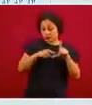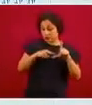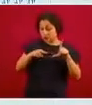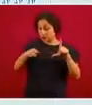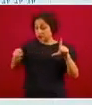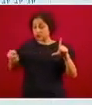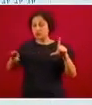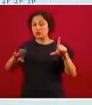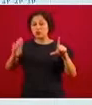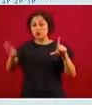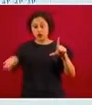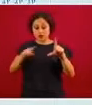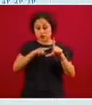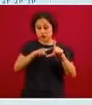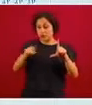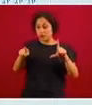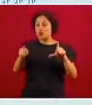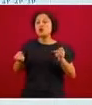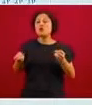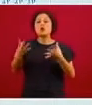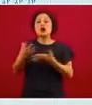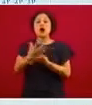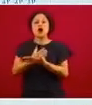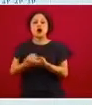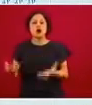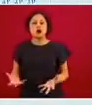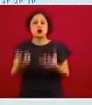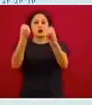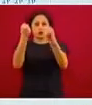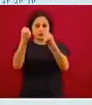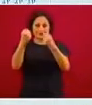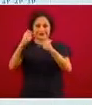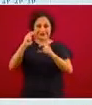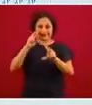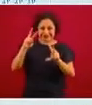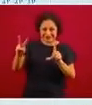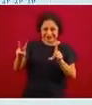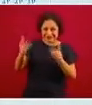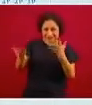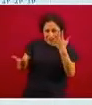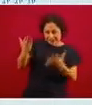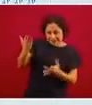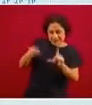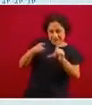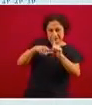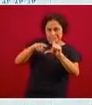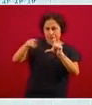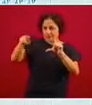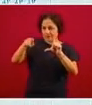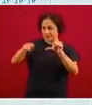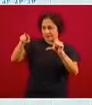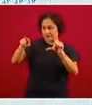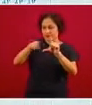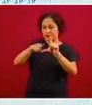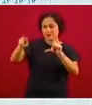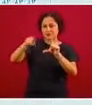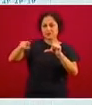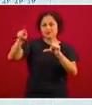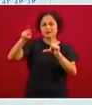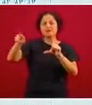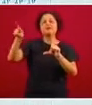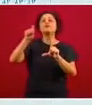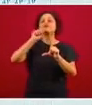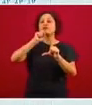their lives. We can see how many have died and how many have recovered in this specific chart. We can also look at the suspect cases,